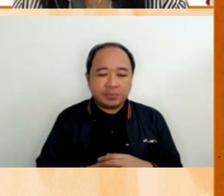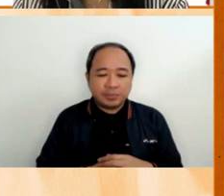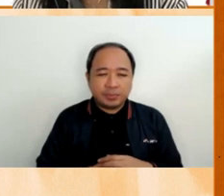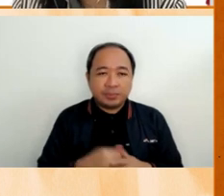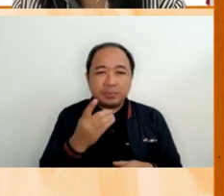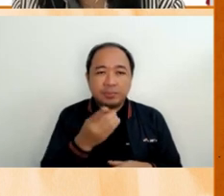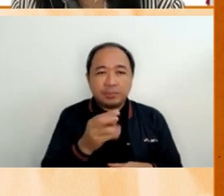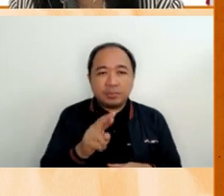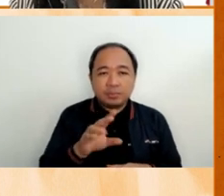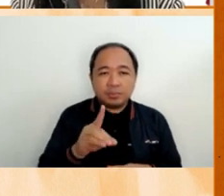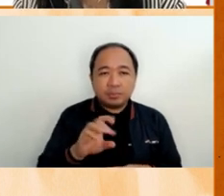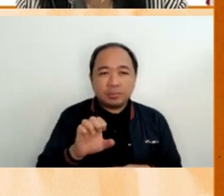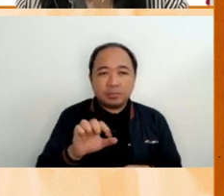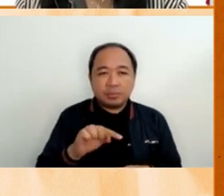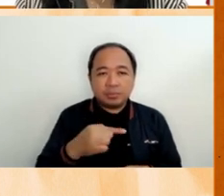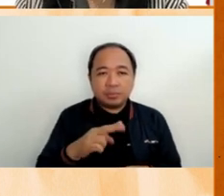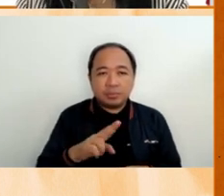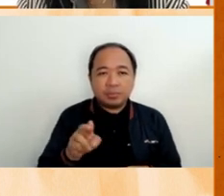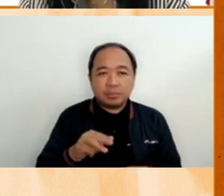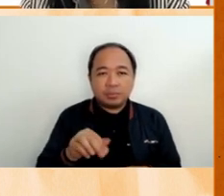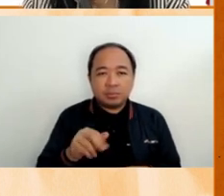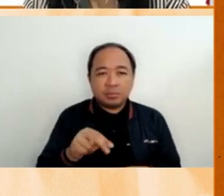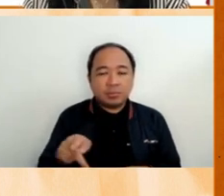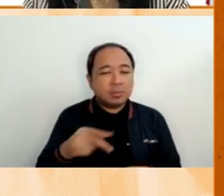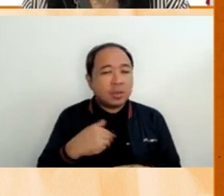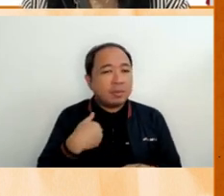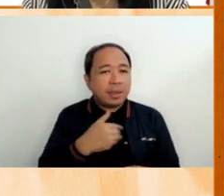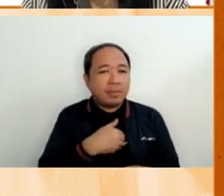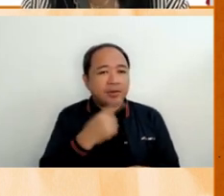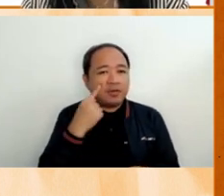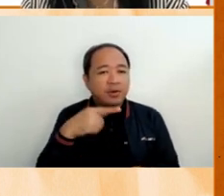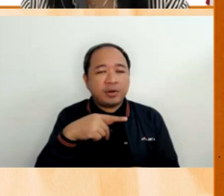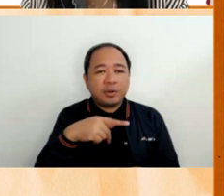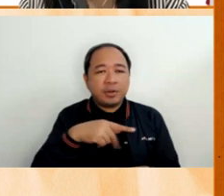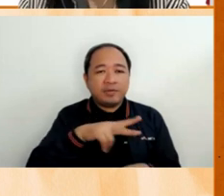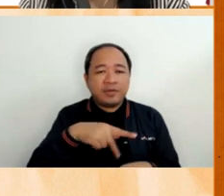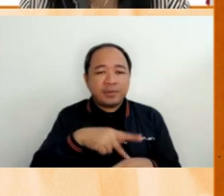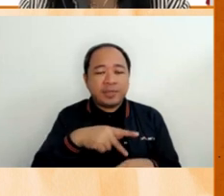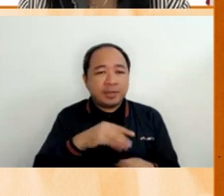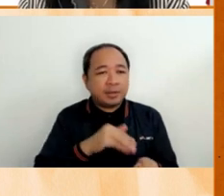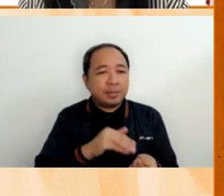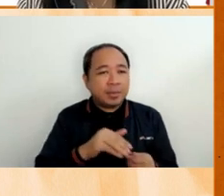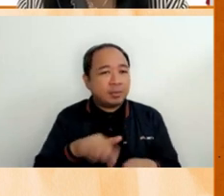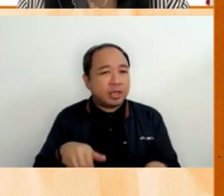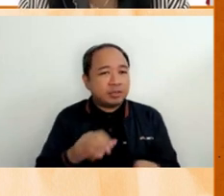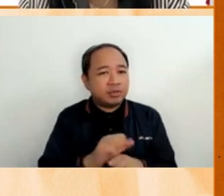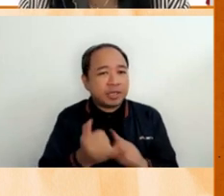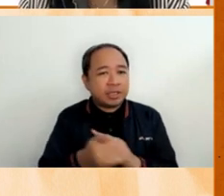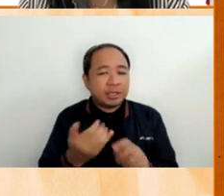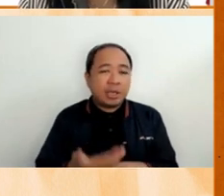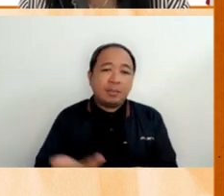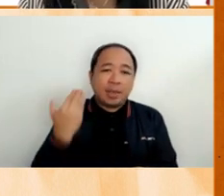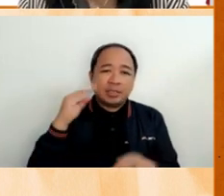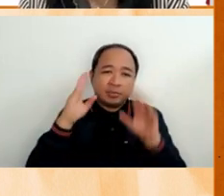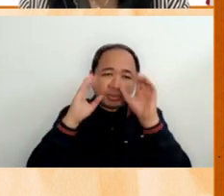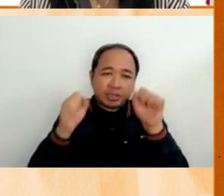Dr. De Guzman is a member of the Philippine Pediatric Society and past president of the Society of Adolescent